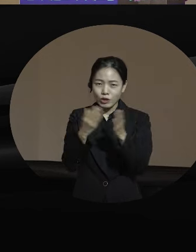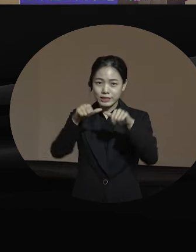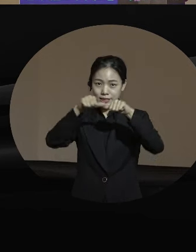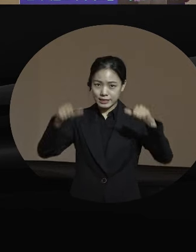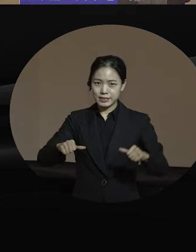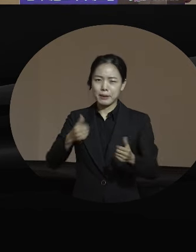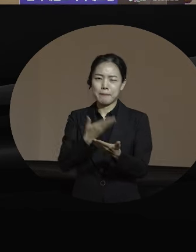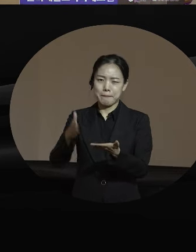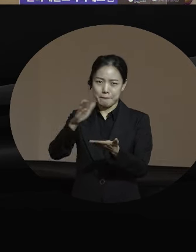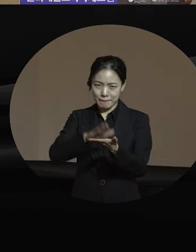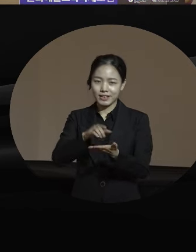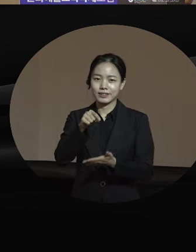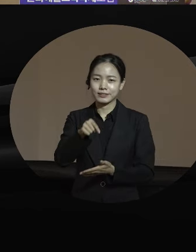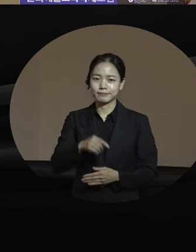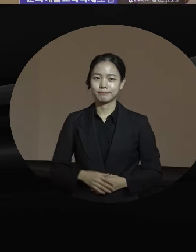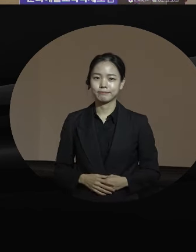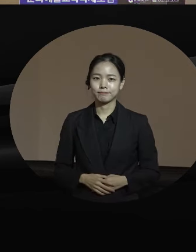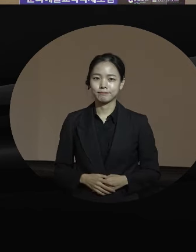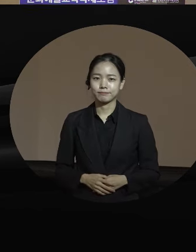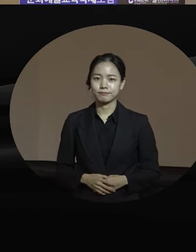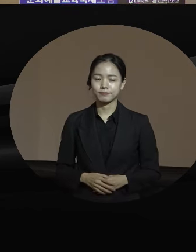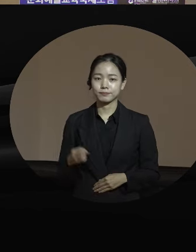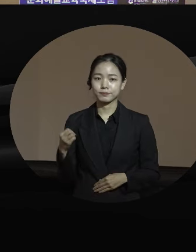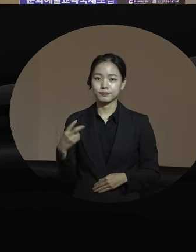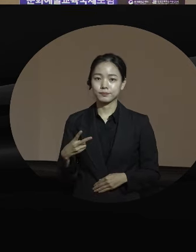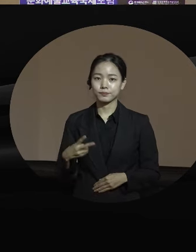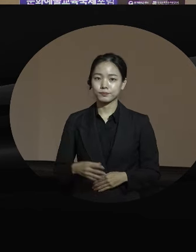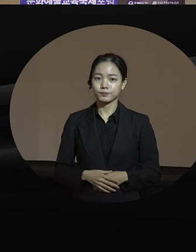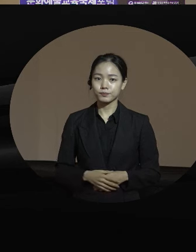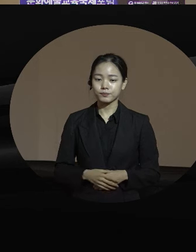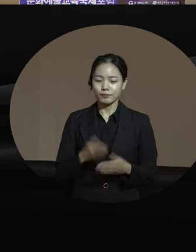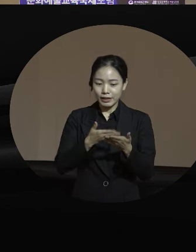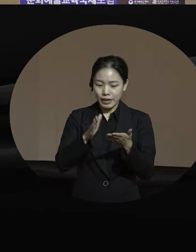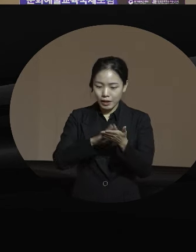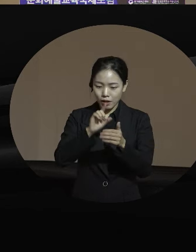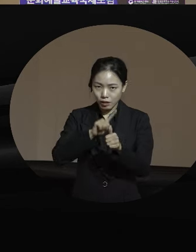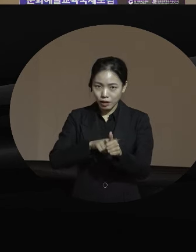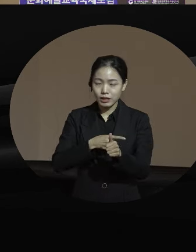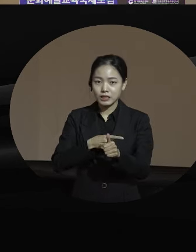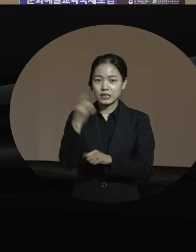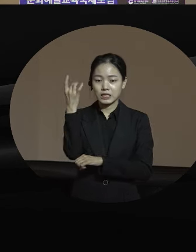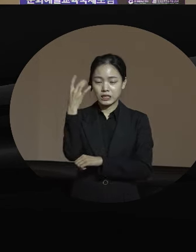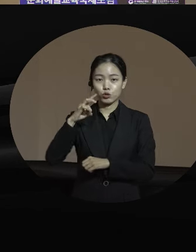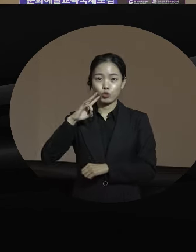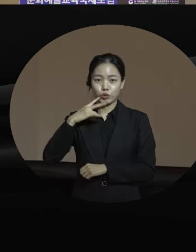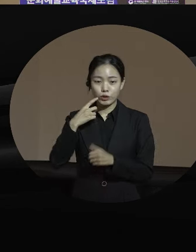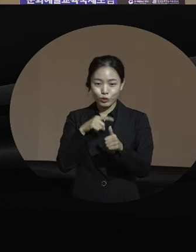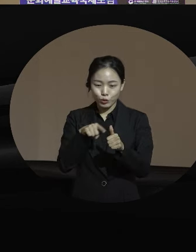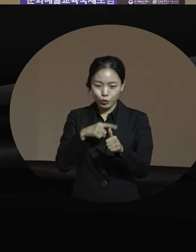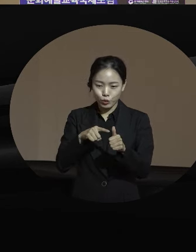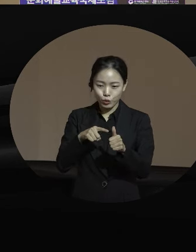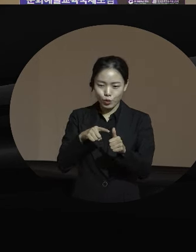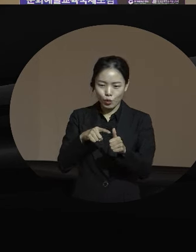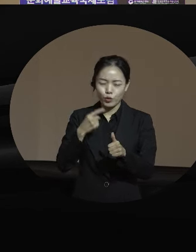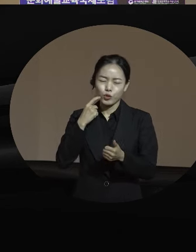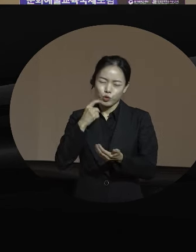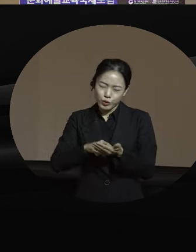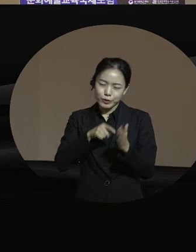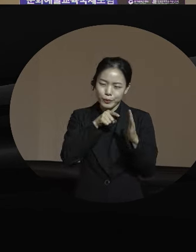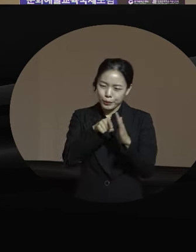that with the reform, accessibility to basic arts education will improve and its quality will strengthen.